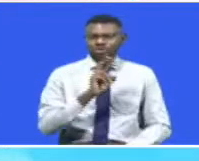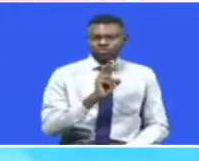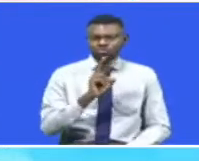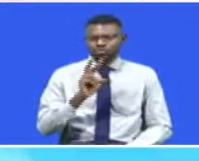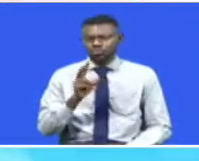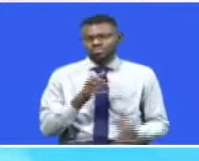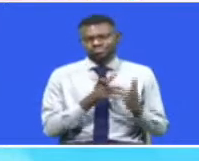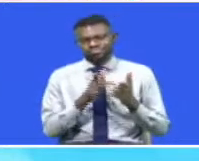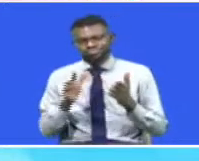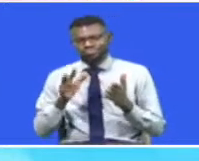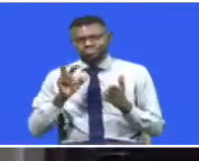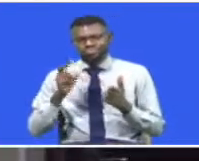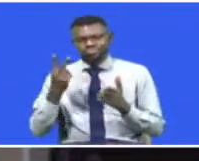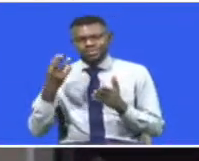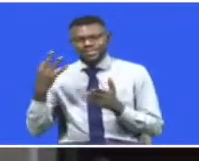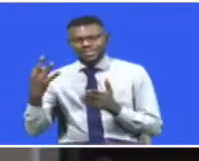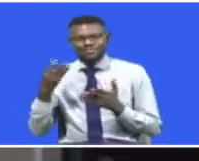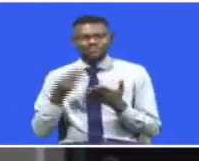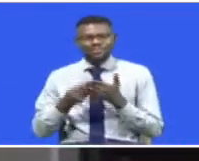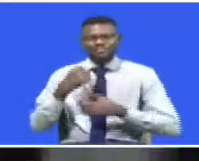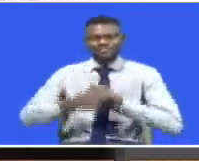year.